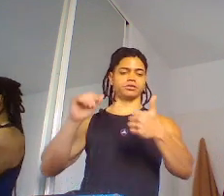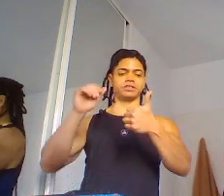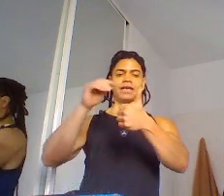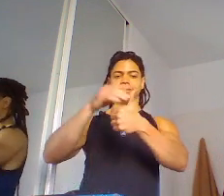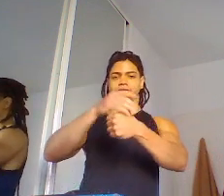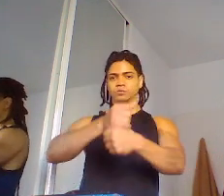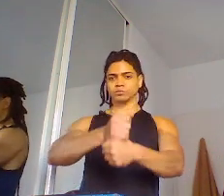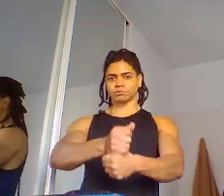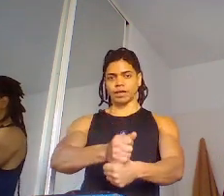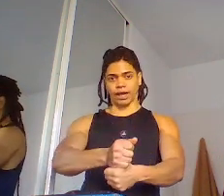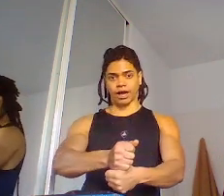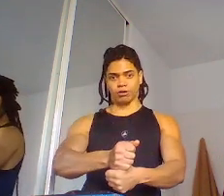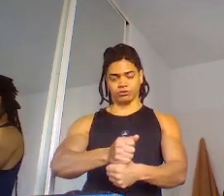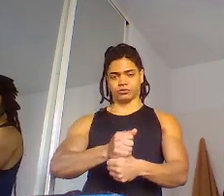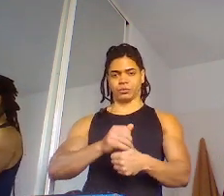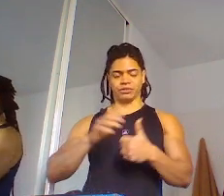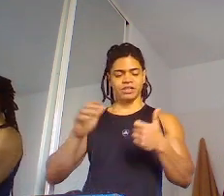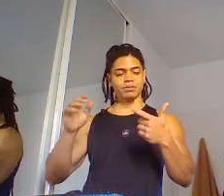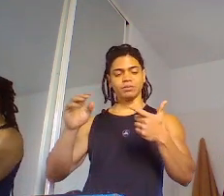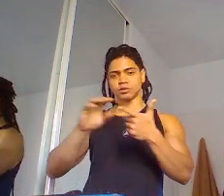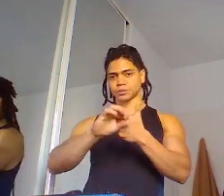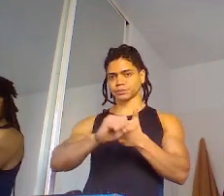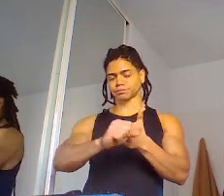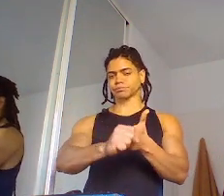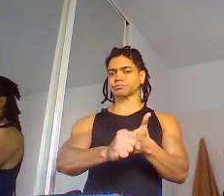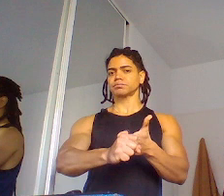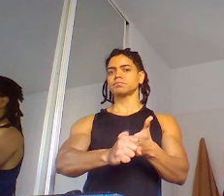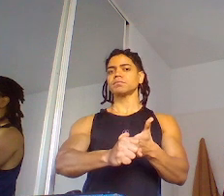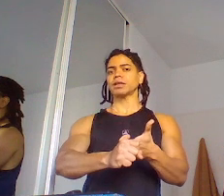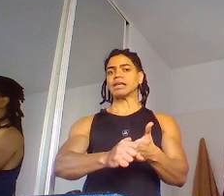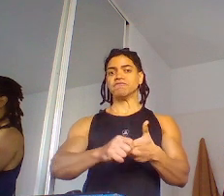assets such as accounts receivable,